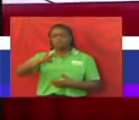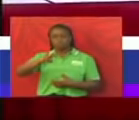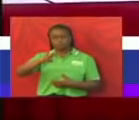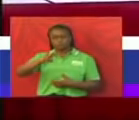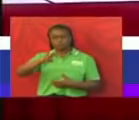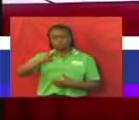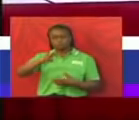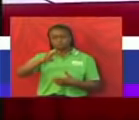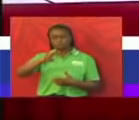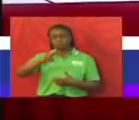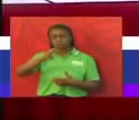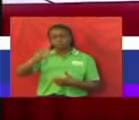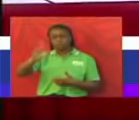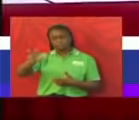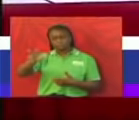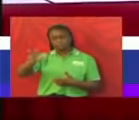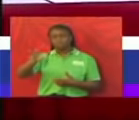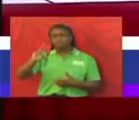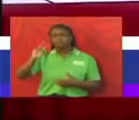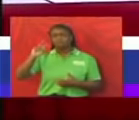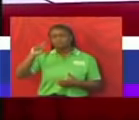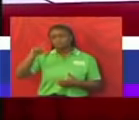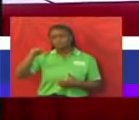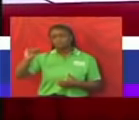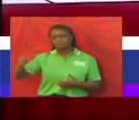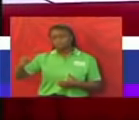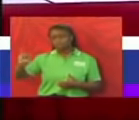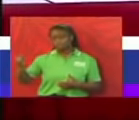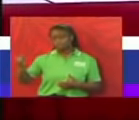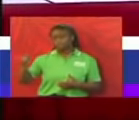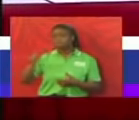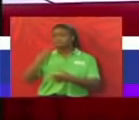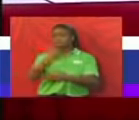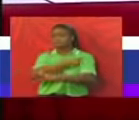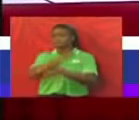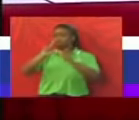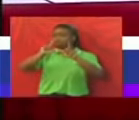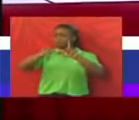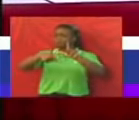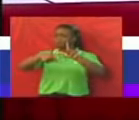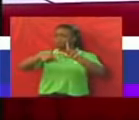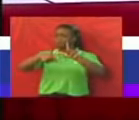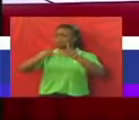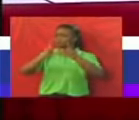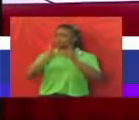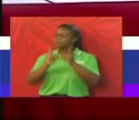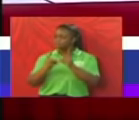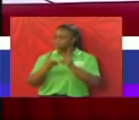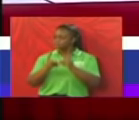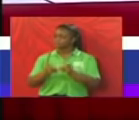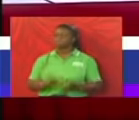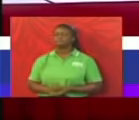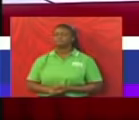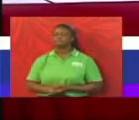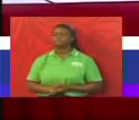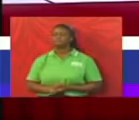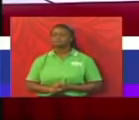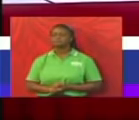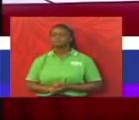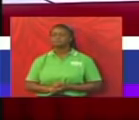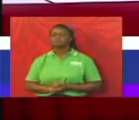Thank you very much, Dr. Hines. Microphone. We'll now go to, Mic. Thank you very much, Dr. Hines. We will now go